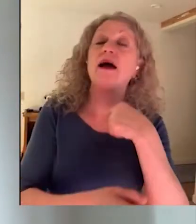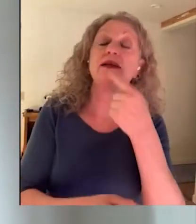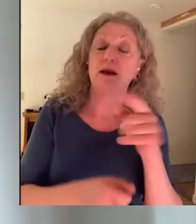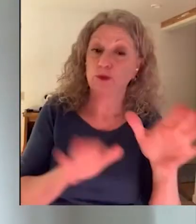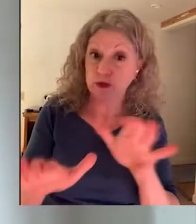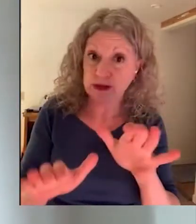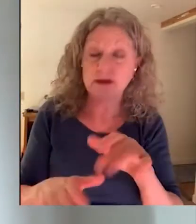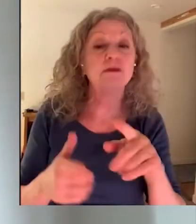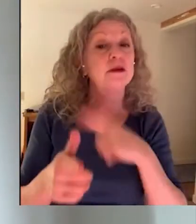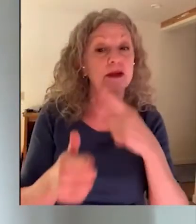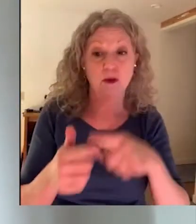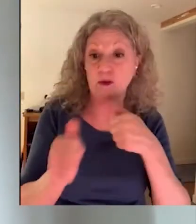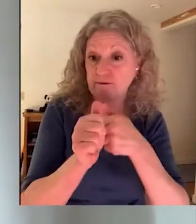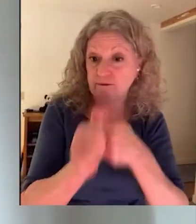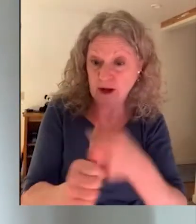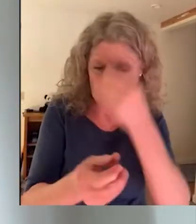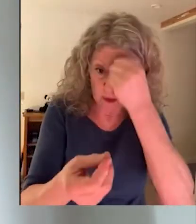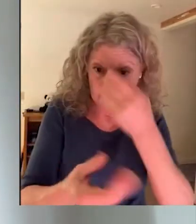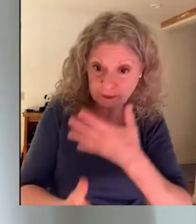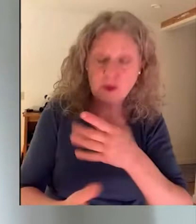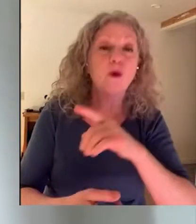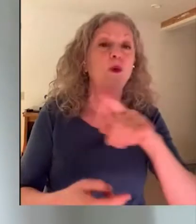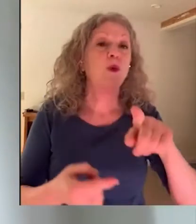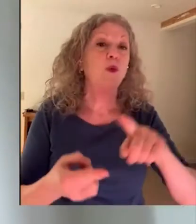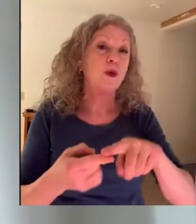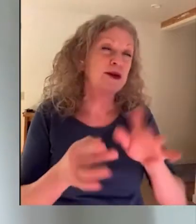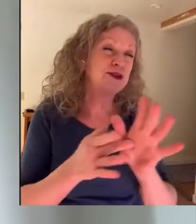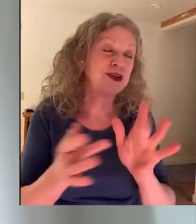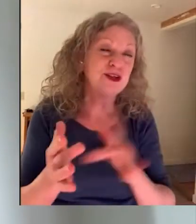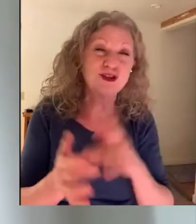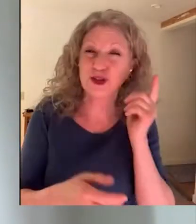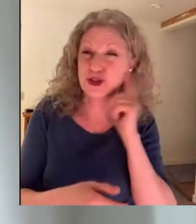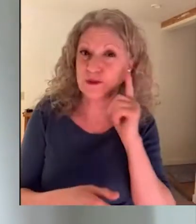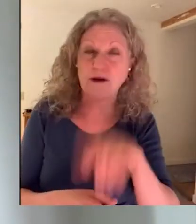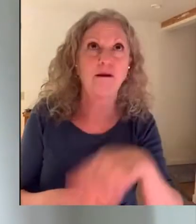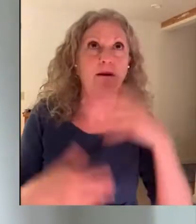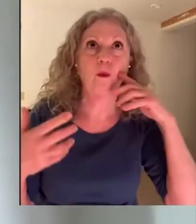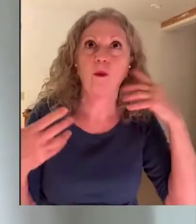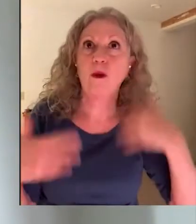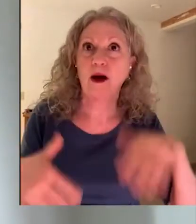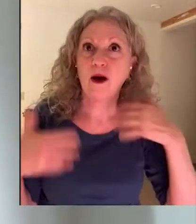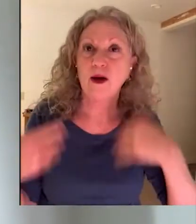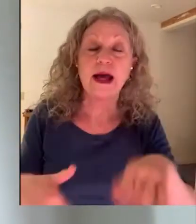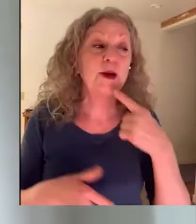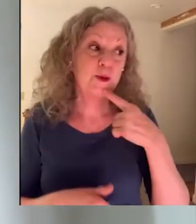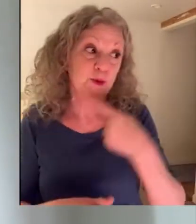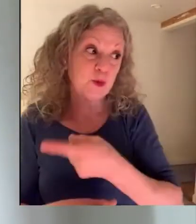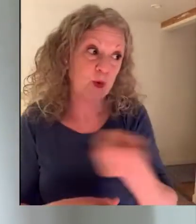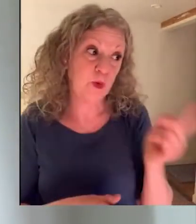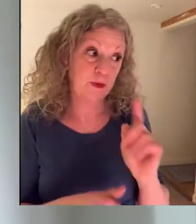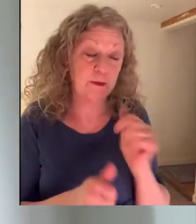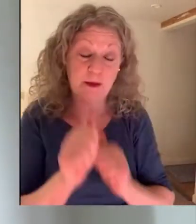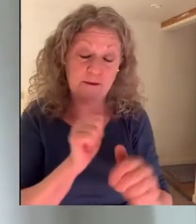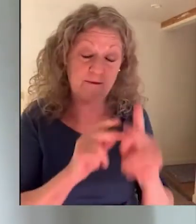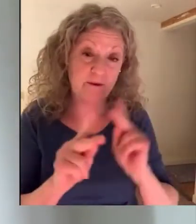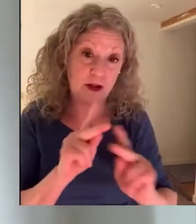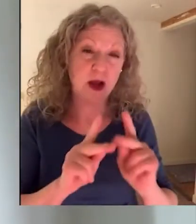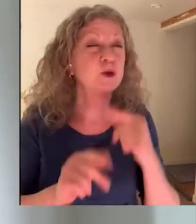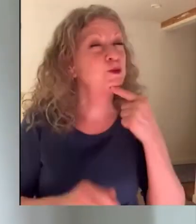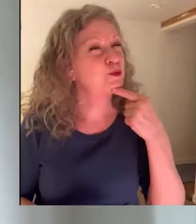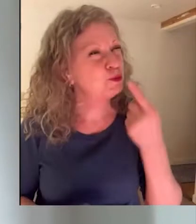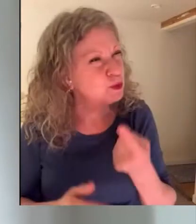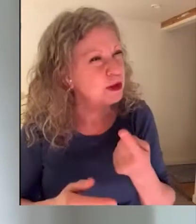it." When Jesus heard him, he was amazed and said to those who followed him, "Truly I tell